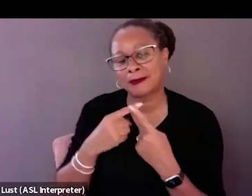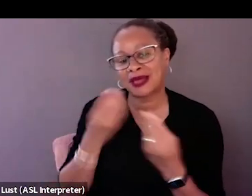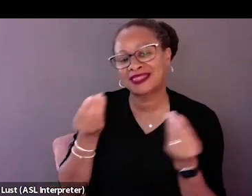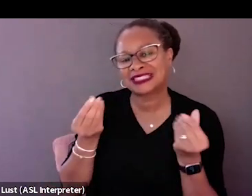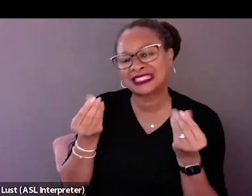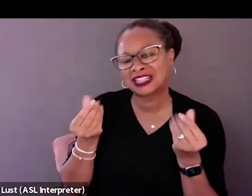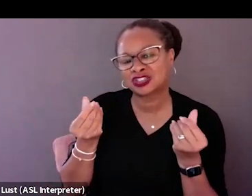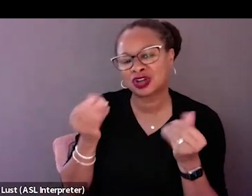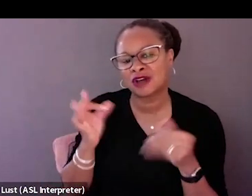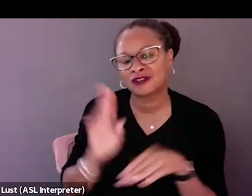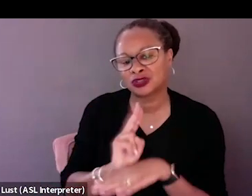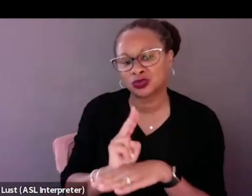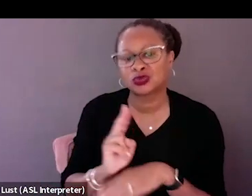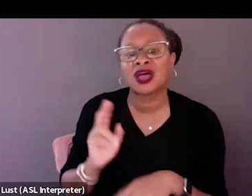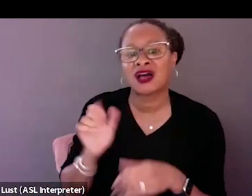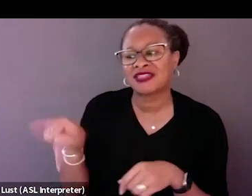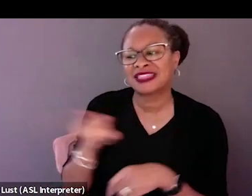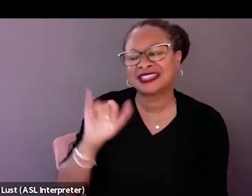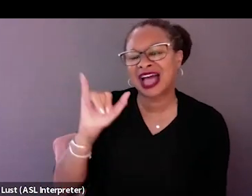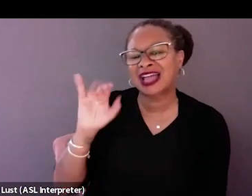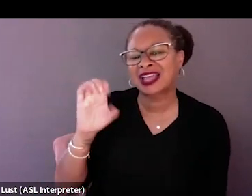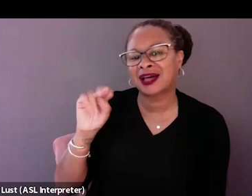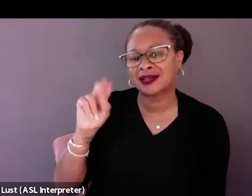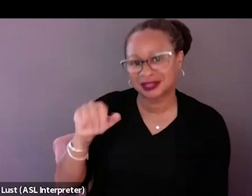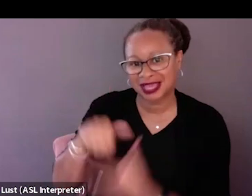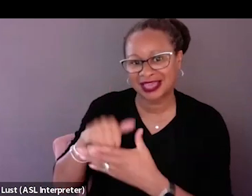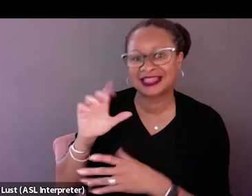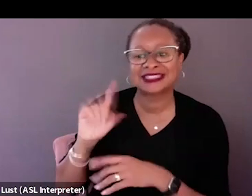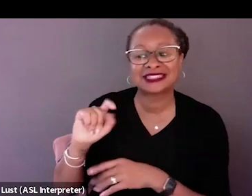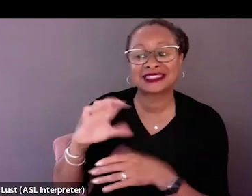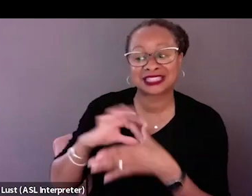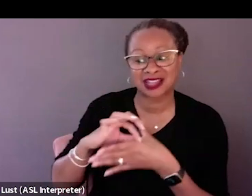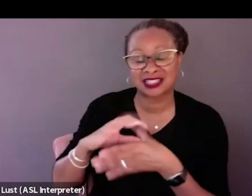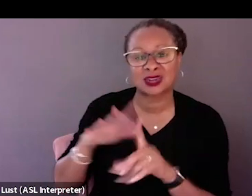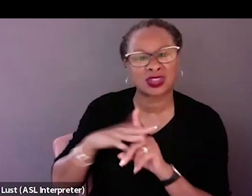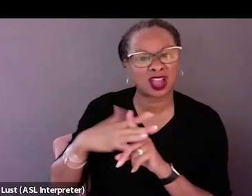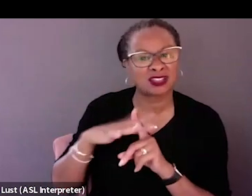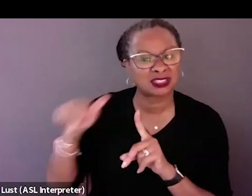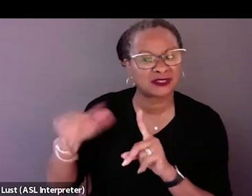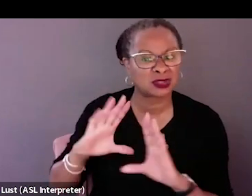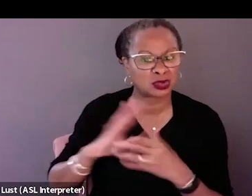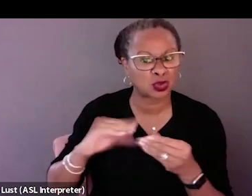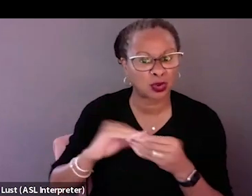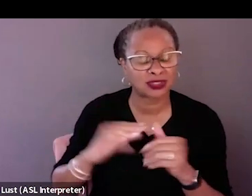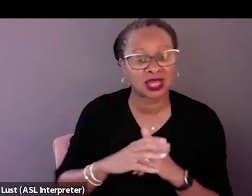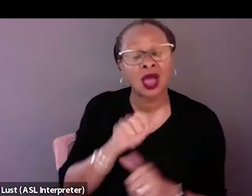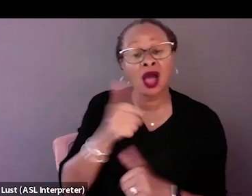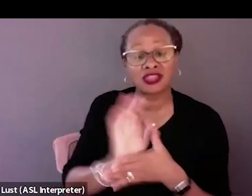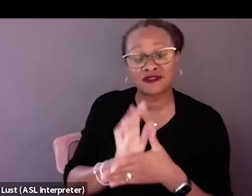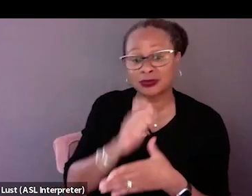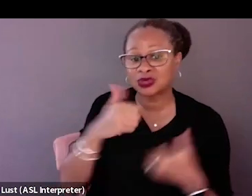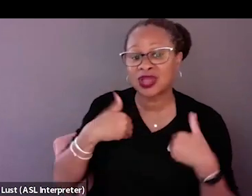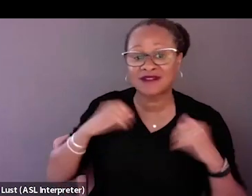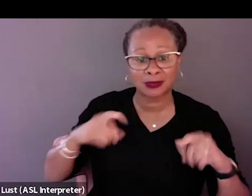of these icons, really, in the context of this story. So other films that we didn't have